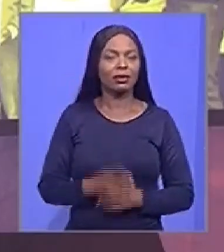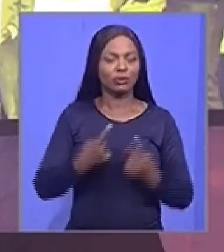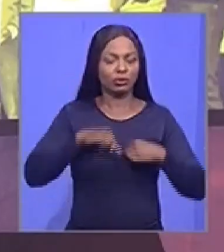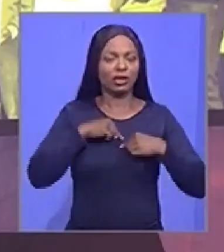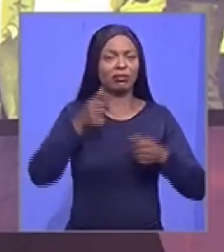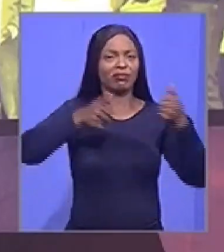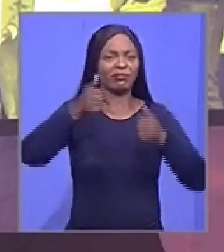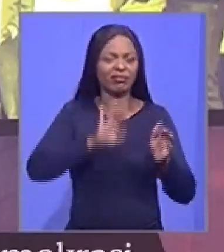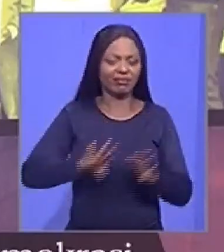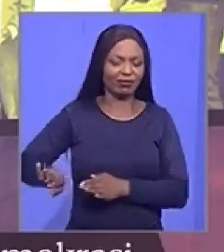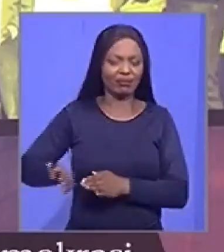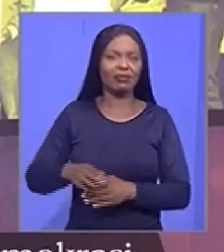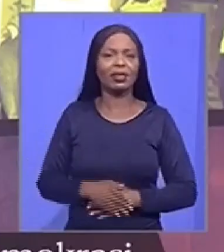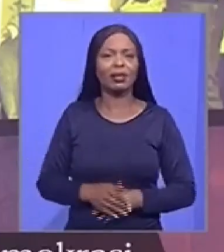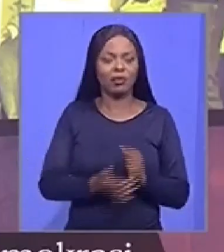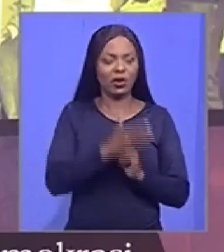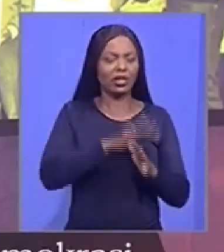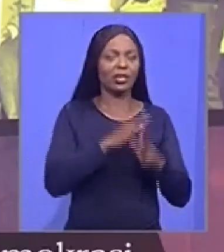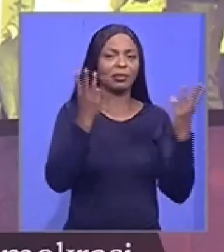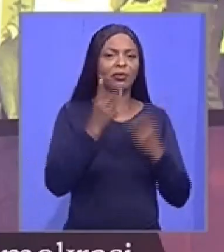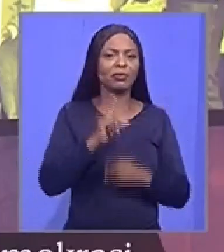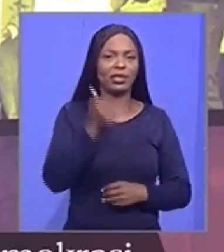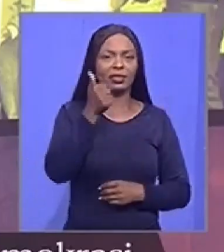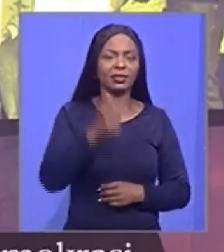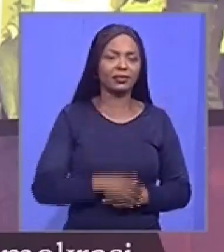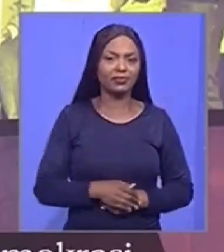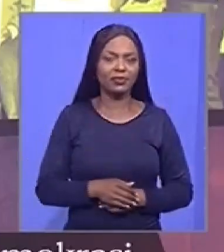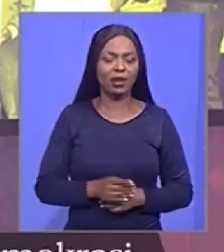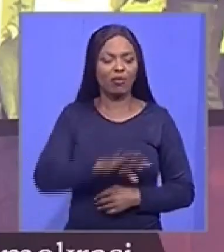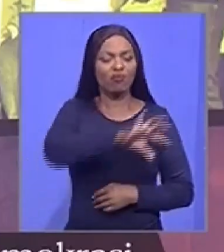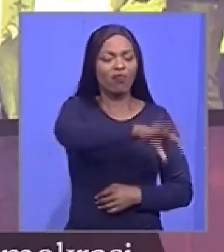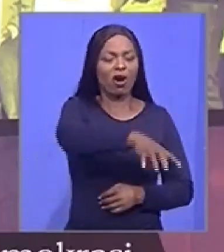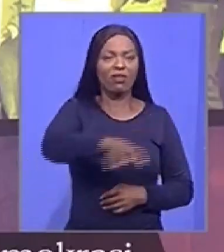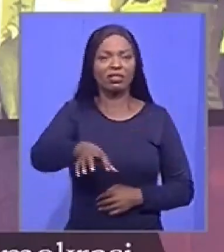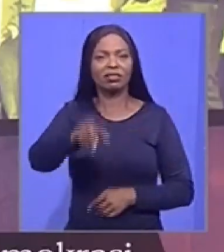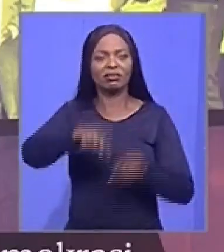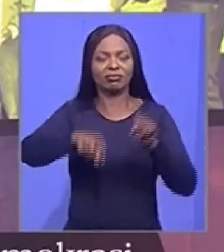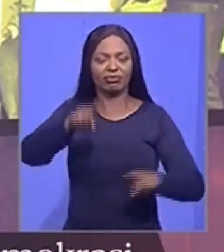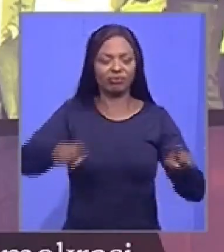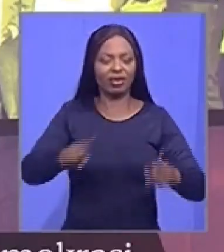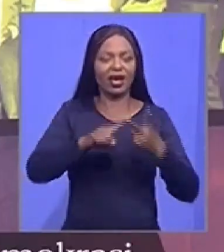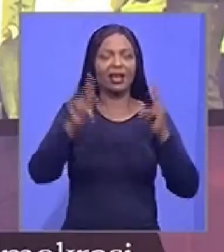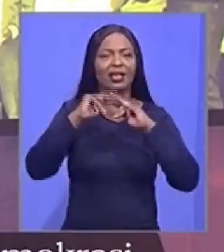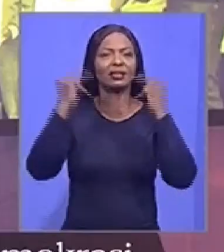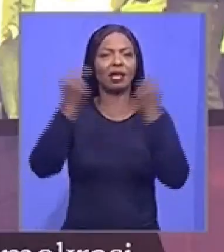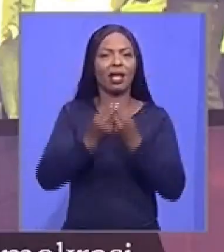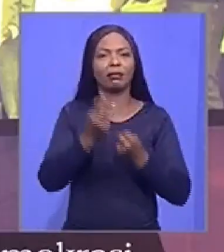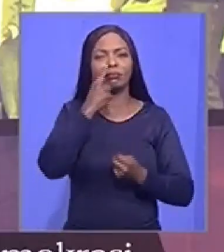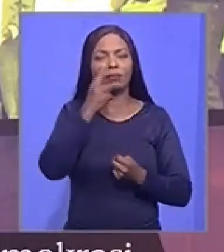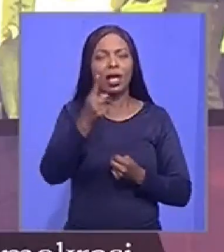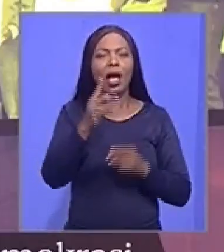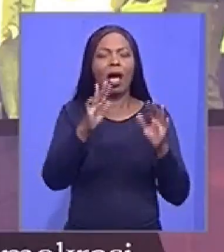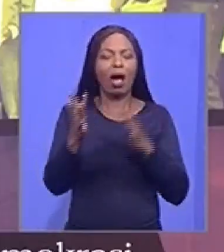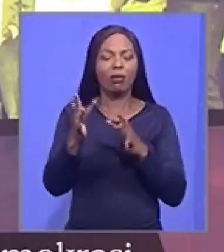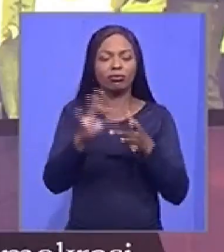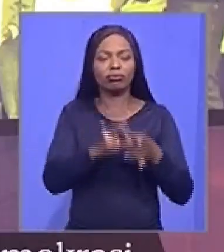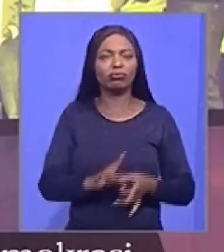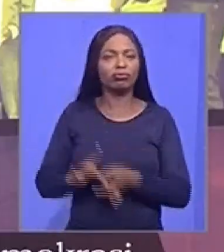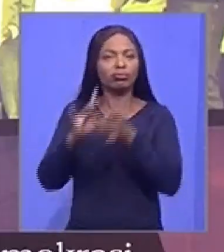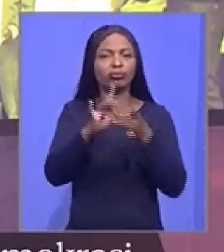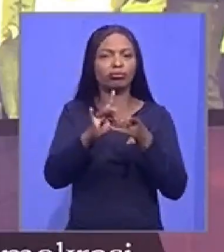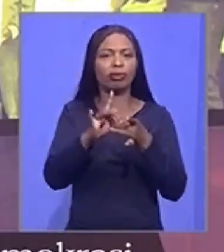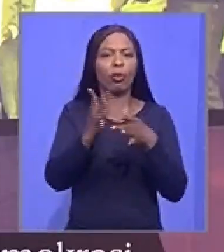we're at a time where inevitably in the provinces, nationally, we have to look at how do we work together, how do we collaborate,